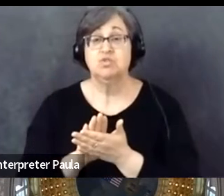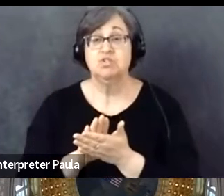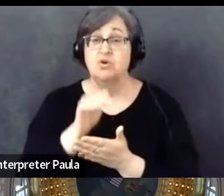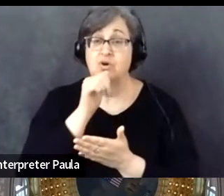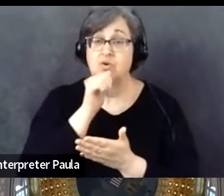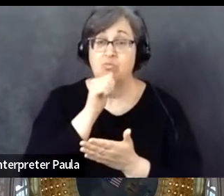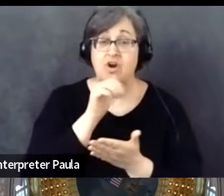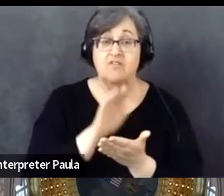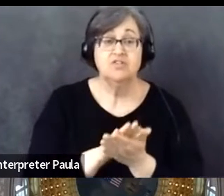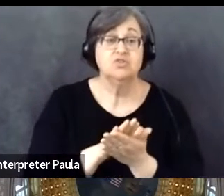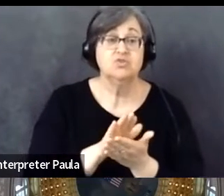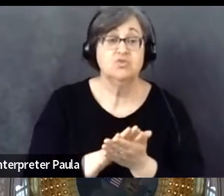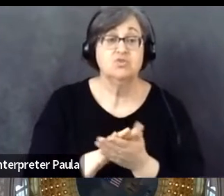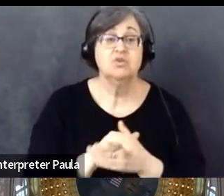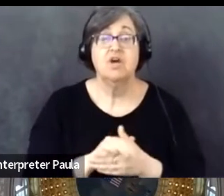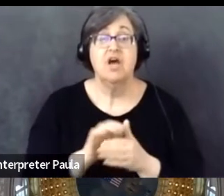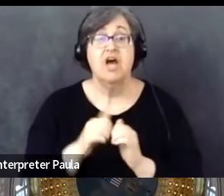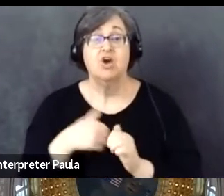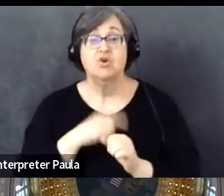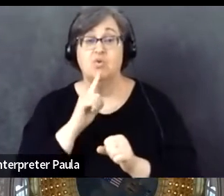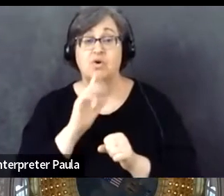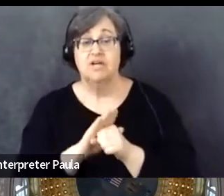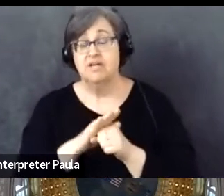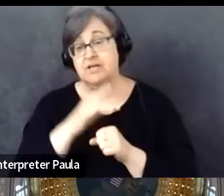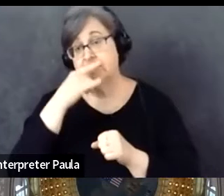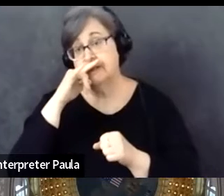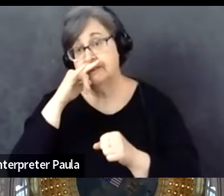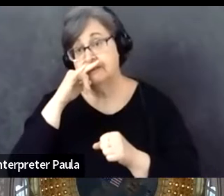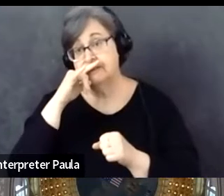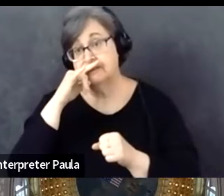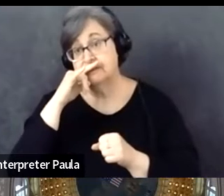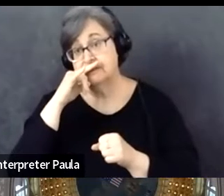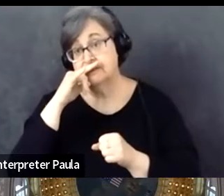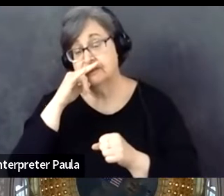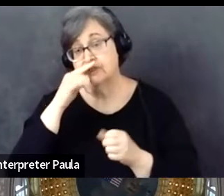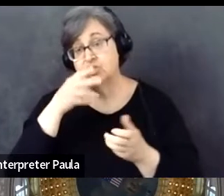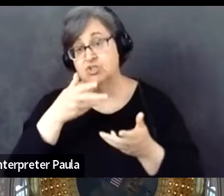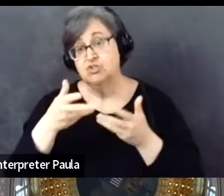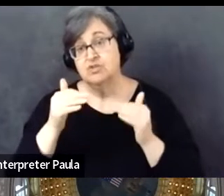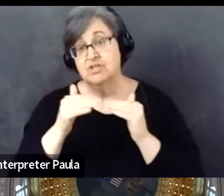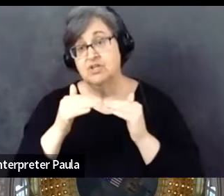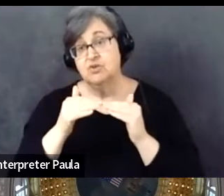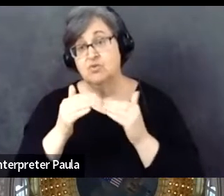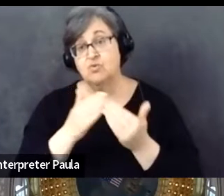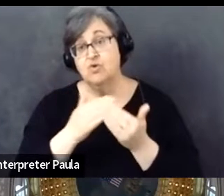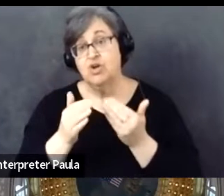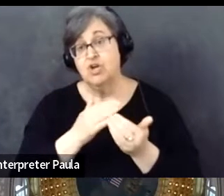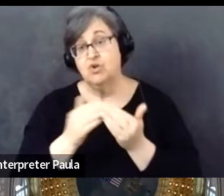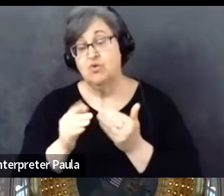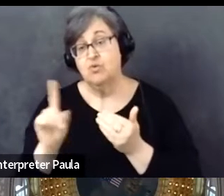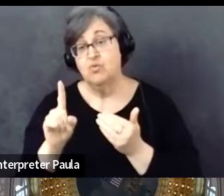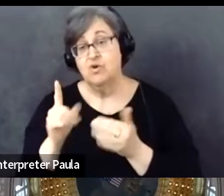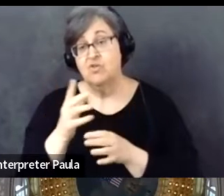private schools. How do we guarantee kids are treated equally regardless of where they're getting